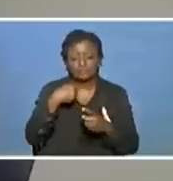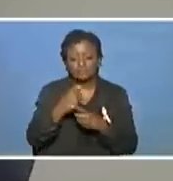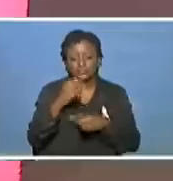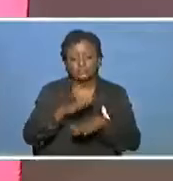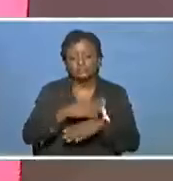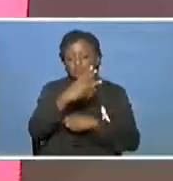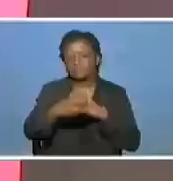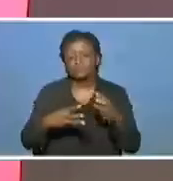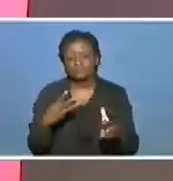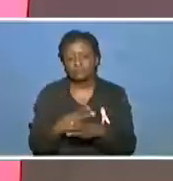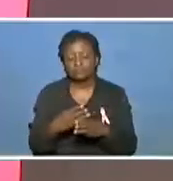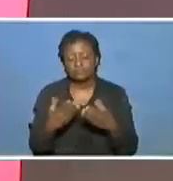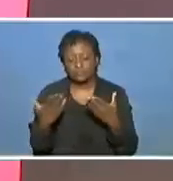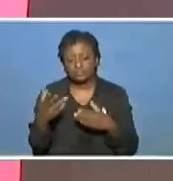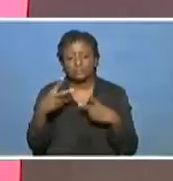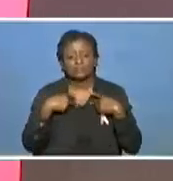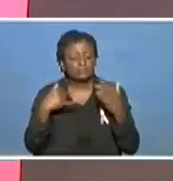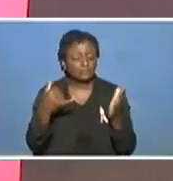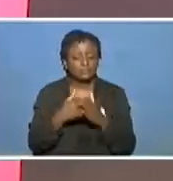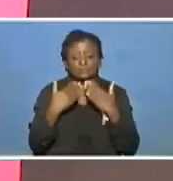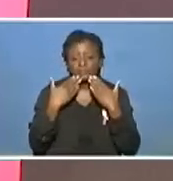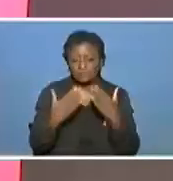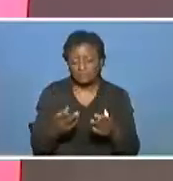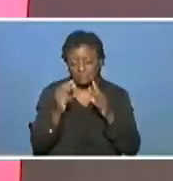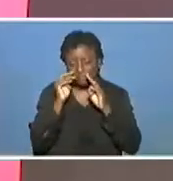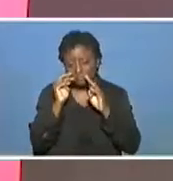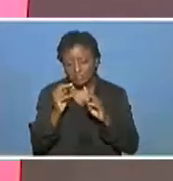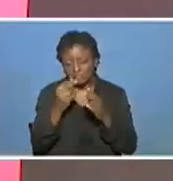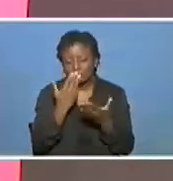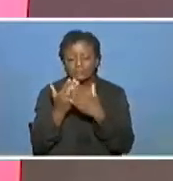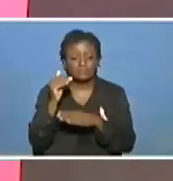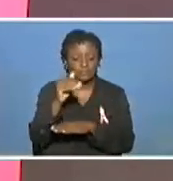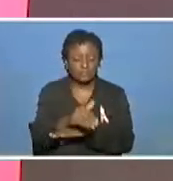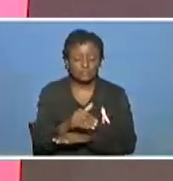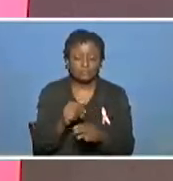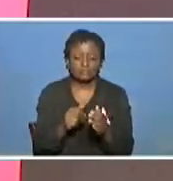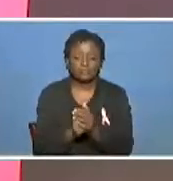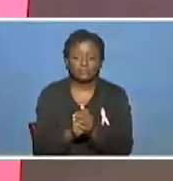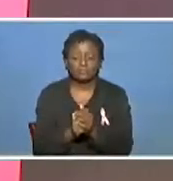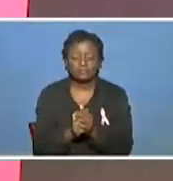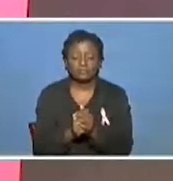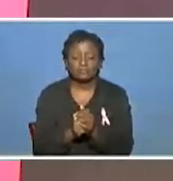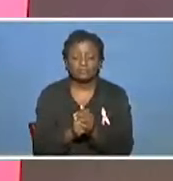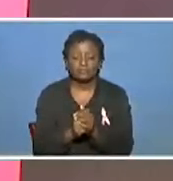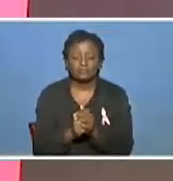world. Well, there you have it. Thanks for watching, and good night.